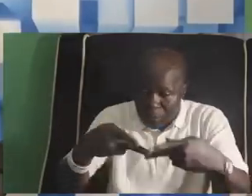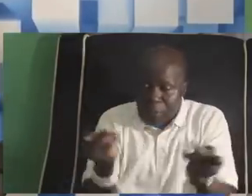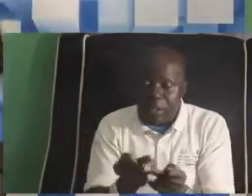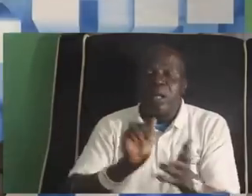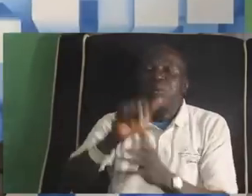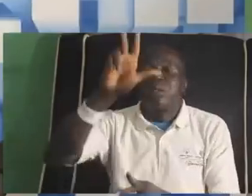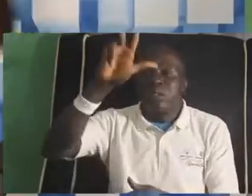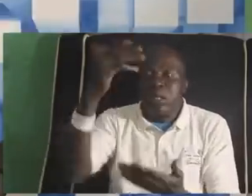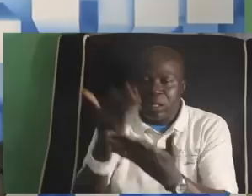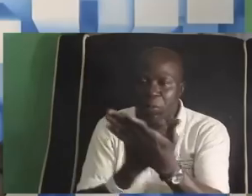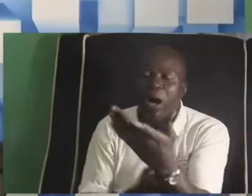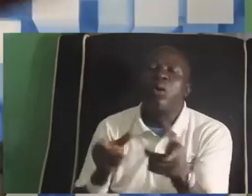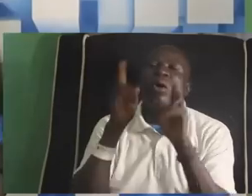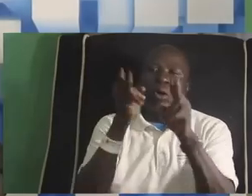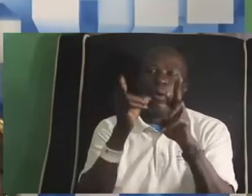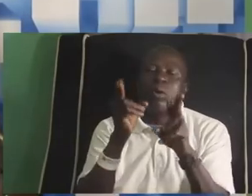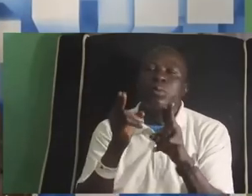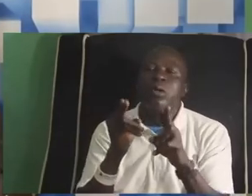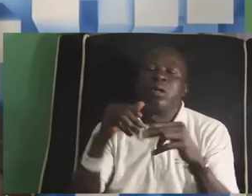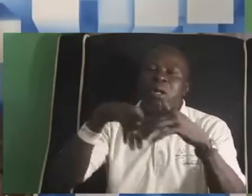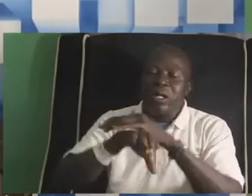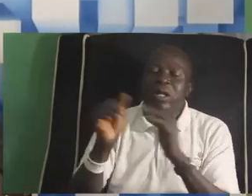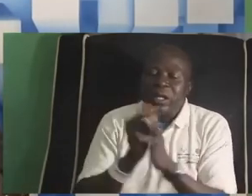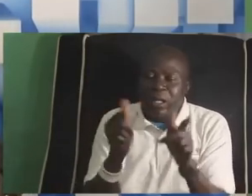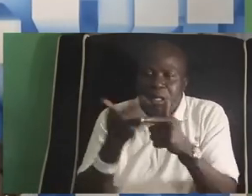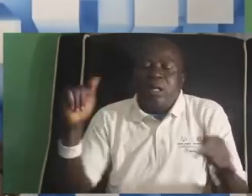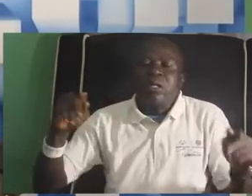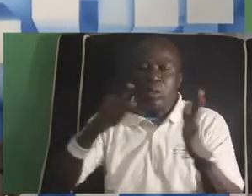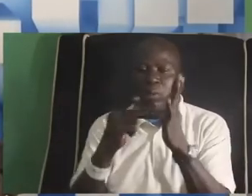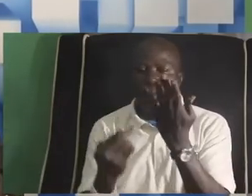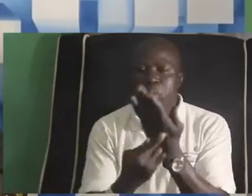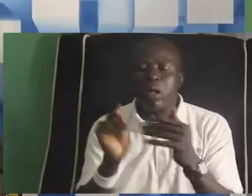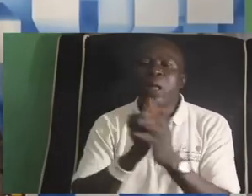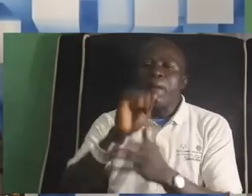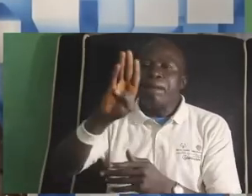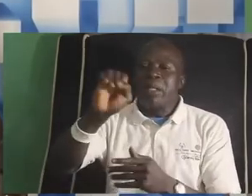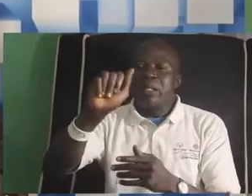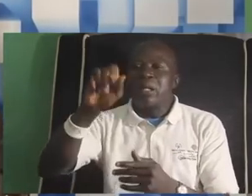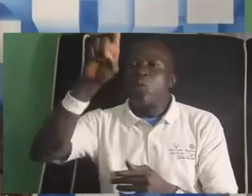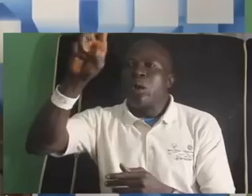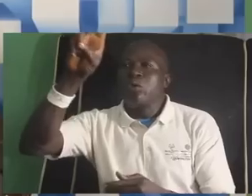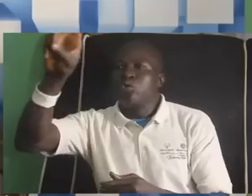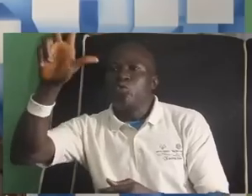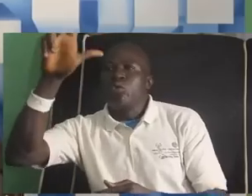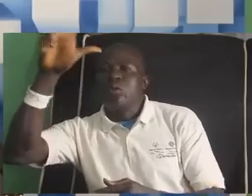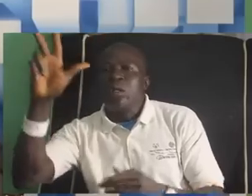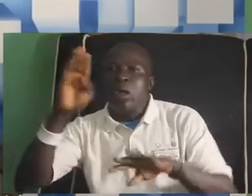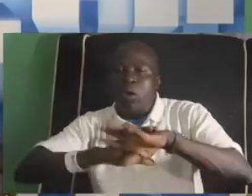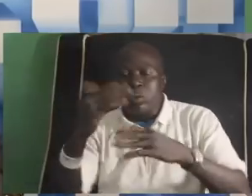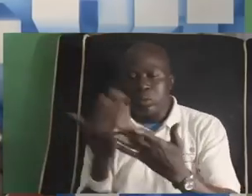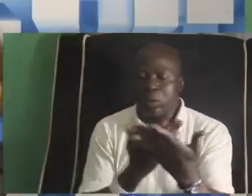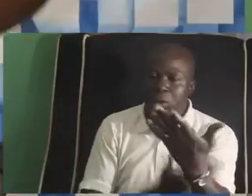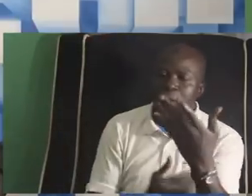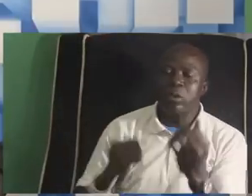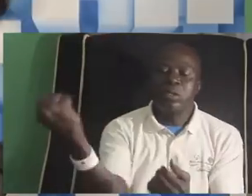will leave there by 3. Monsharebo. I'll come down. Need pardon me. To be program. But Sada. 1 2 3. 1 2 3. Me arrow Saturday. On